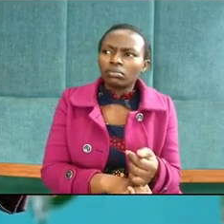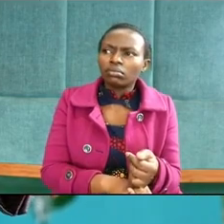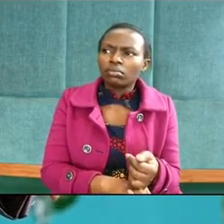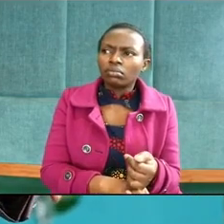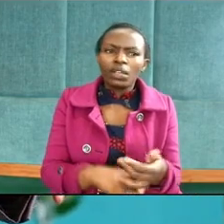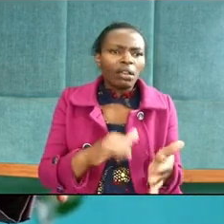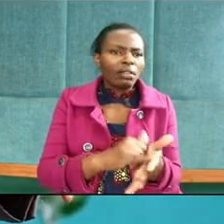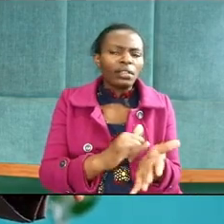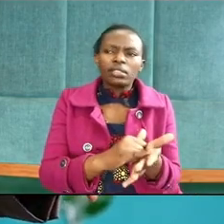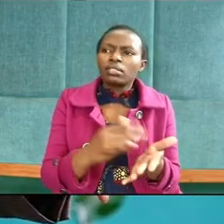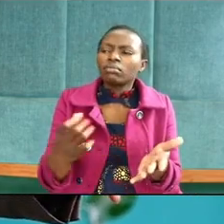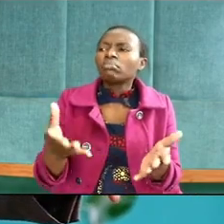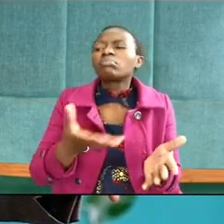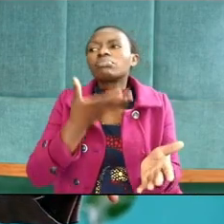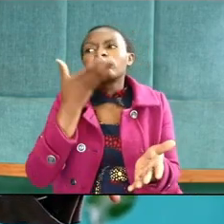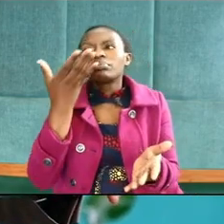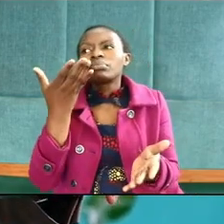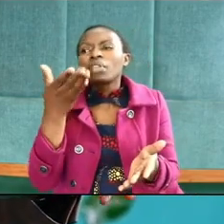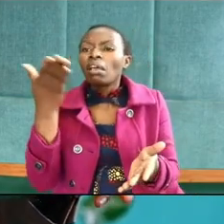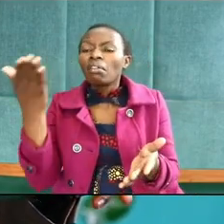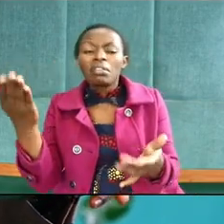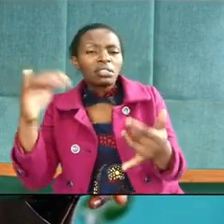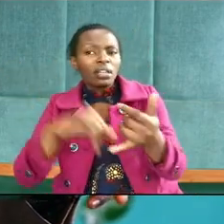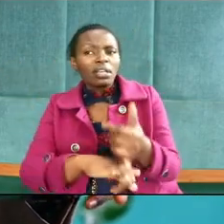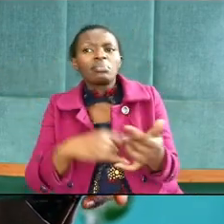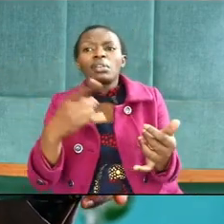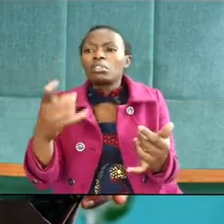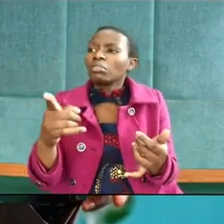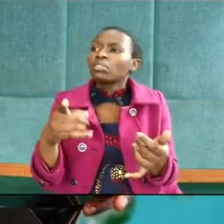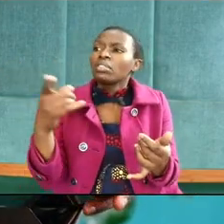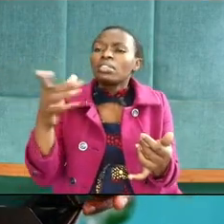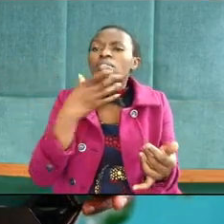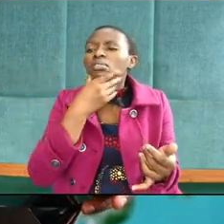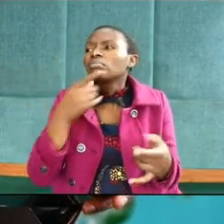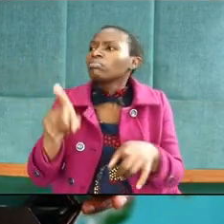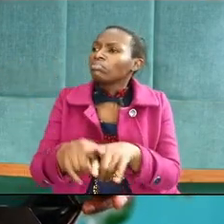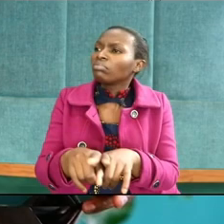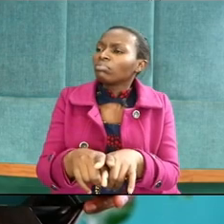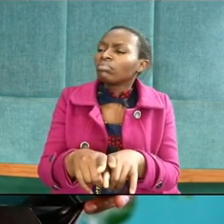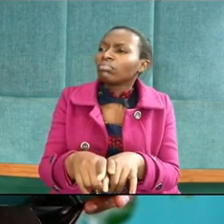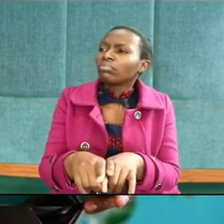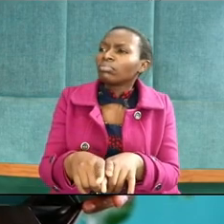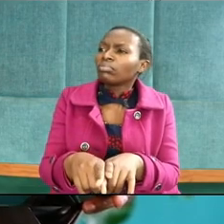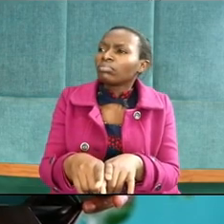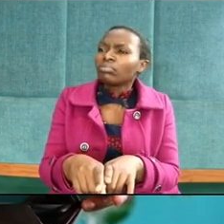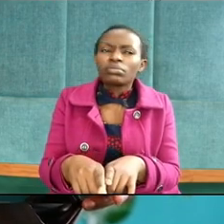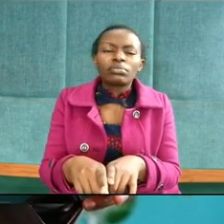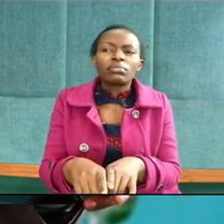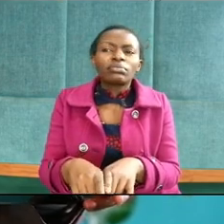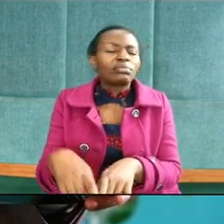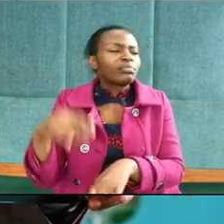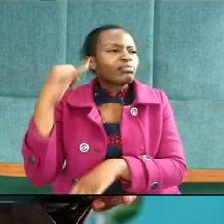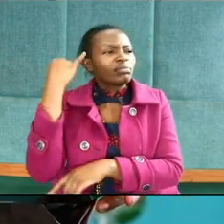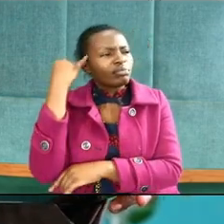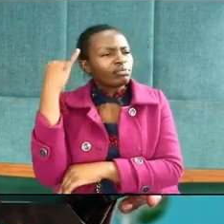That's the response. Is this your husband? Is this your wife? Just imagine.